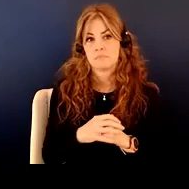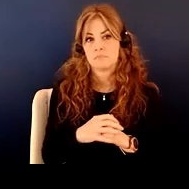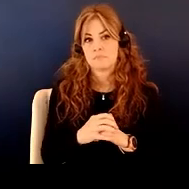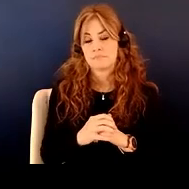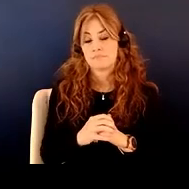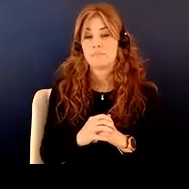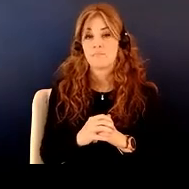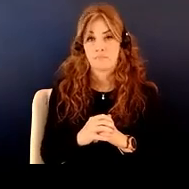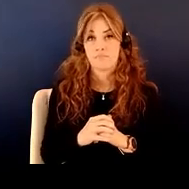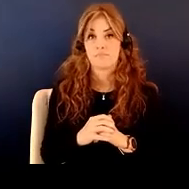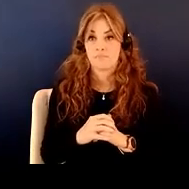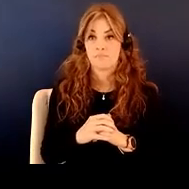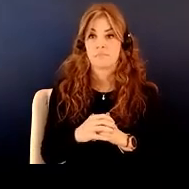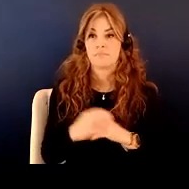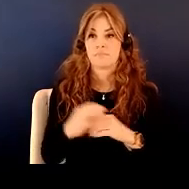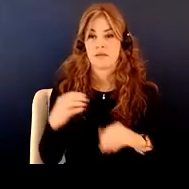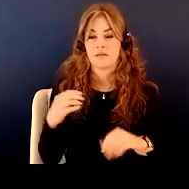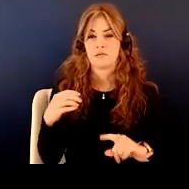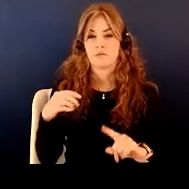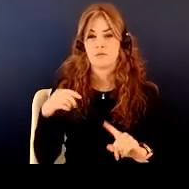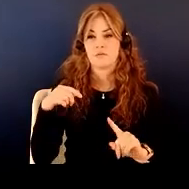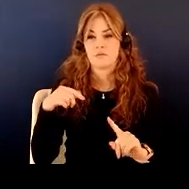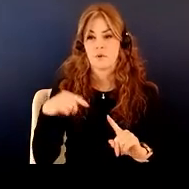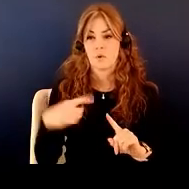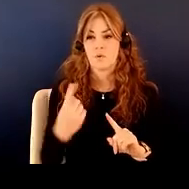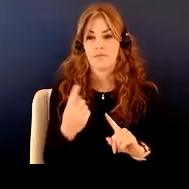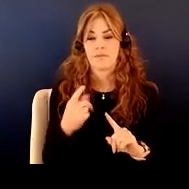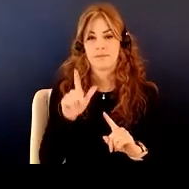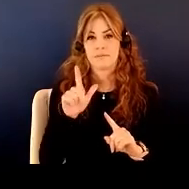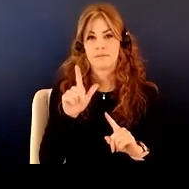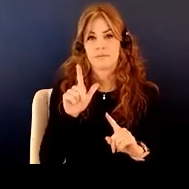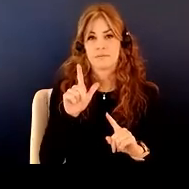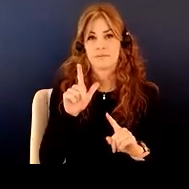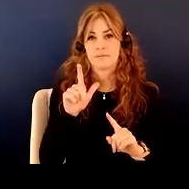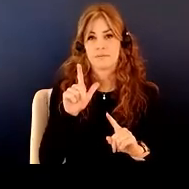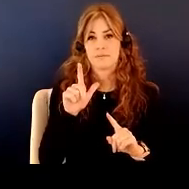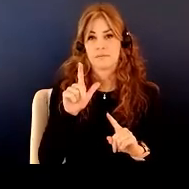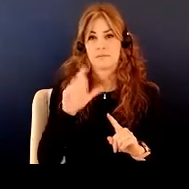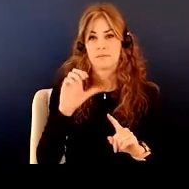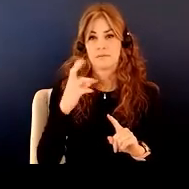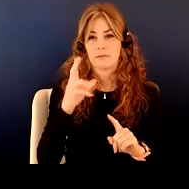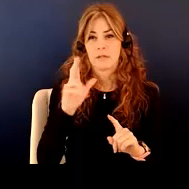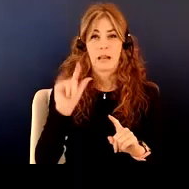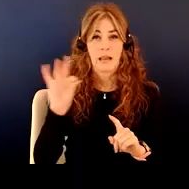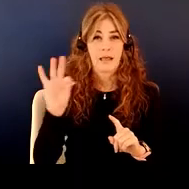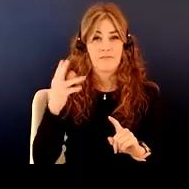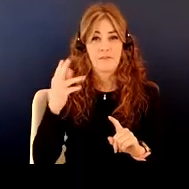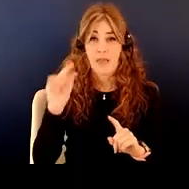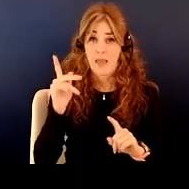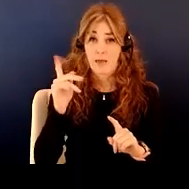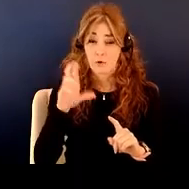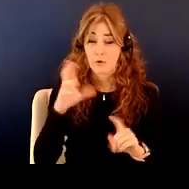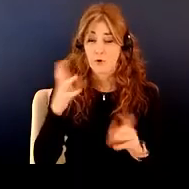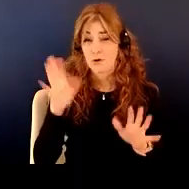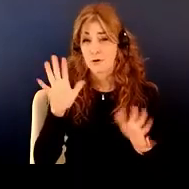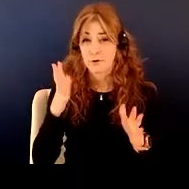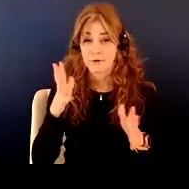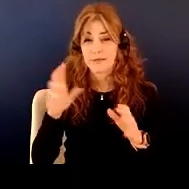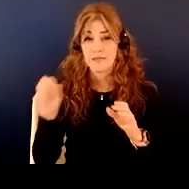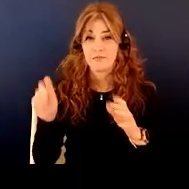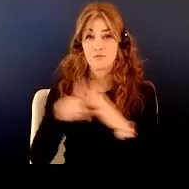Okay, so this is kind of the cliffhanger at the end of the presentation. If you come to one of our other